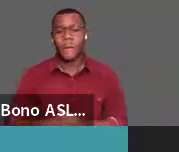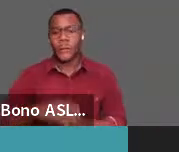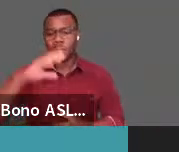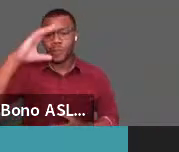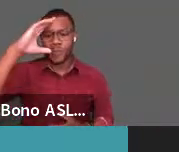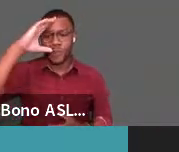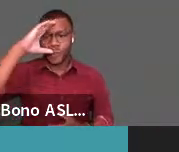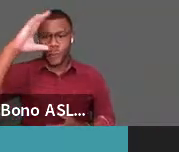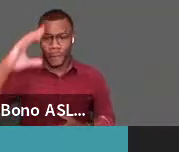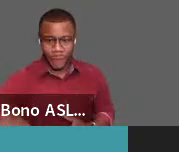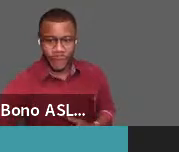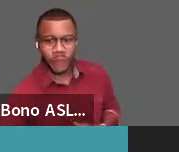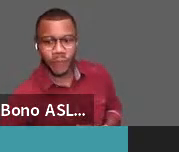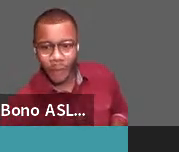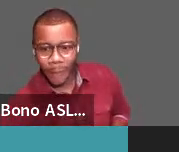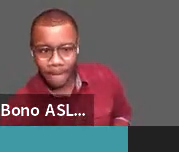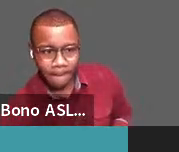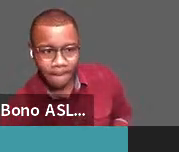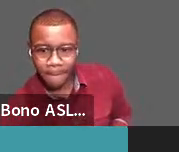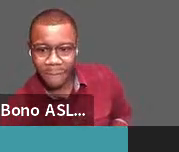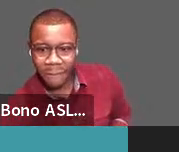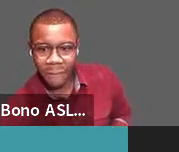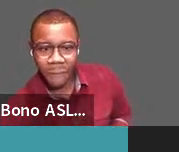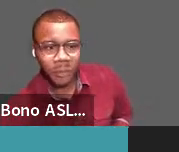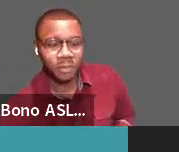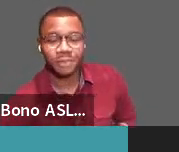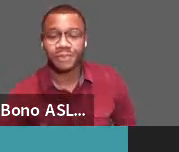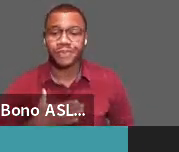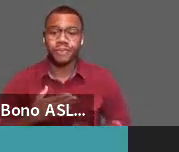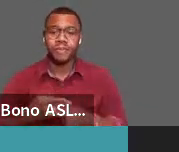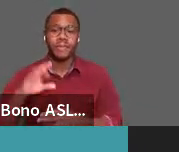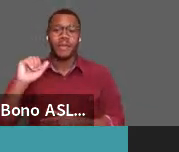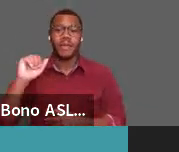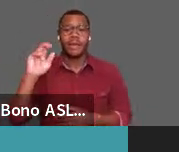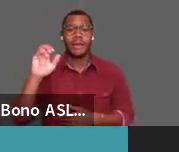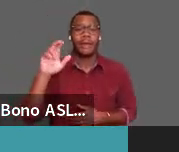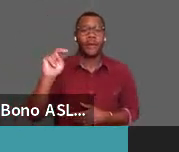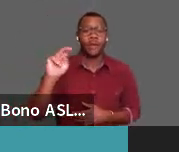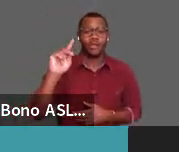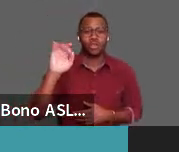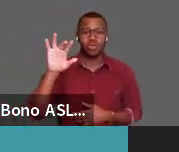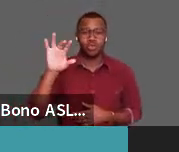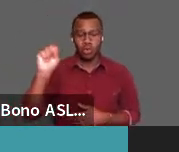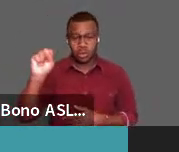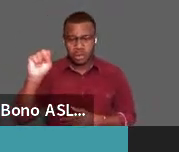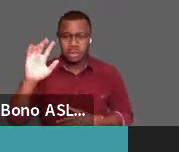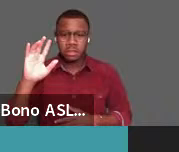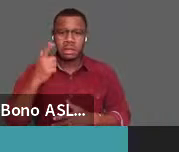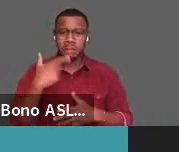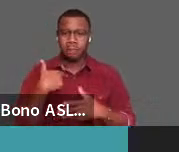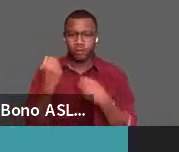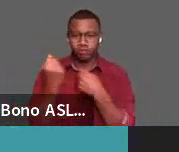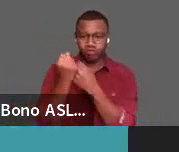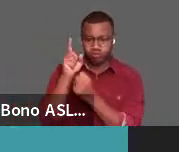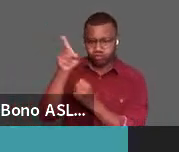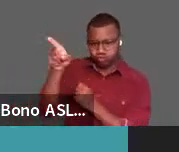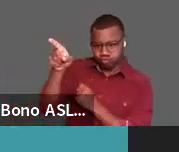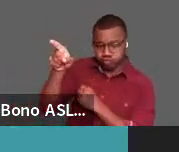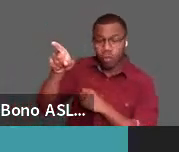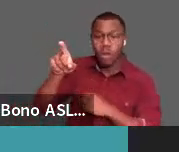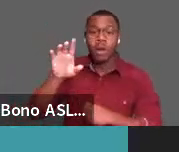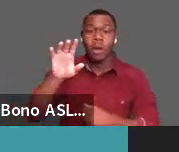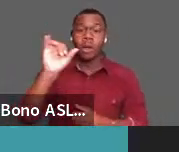have the honor of being Supervisor Mitchell's Senior Deputy for Economic and Workforce Development. Also joined here by